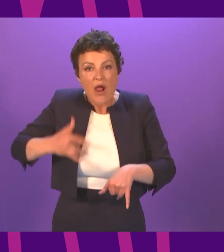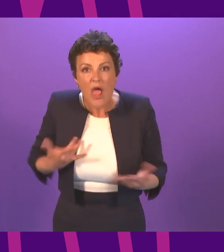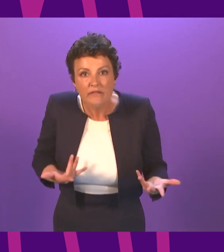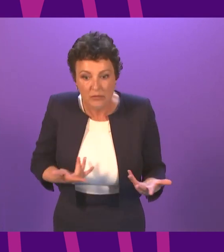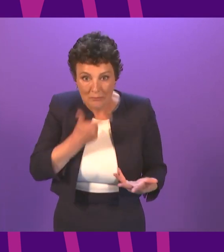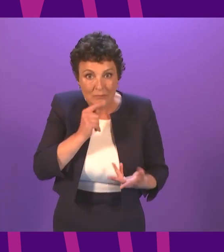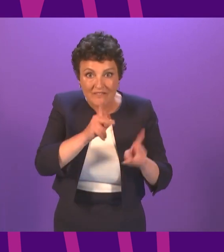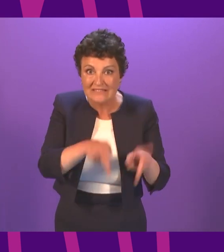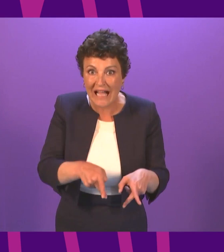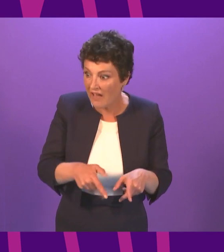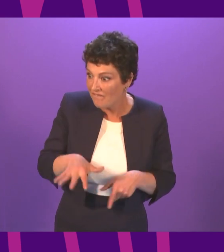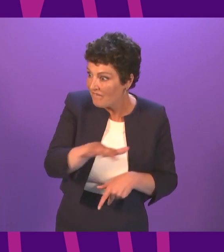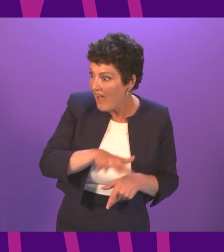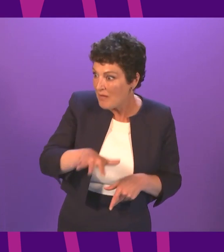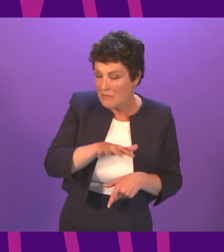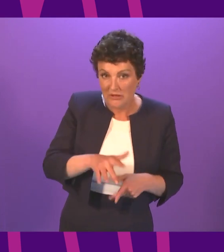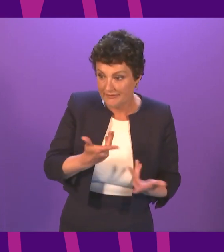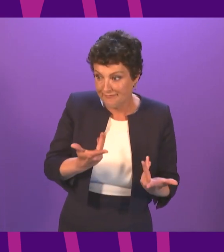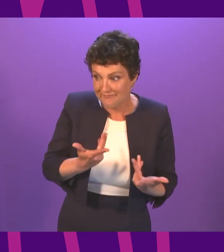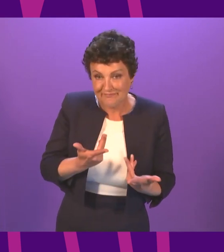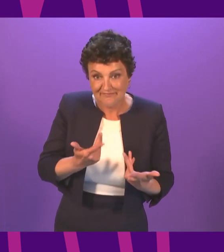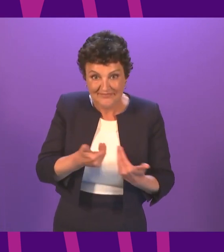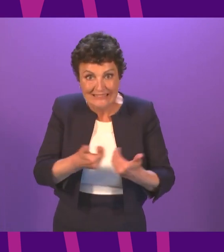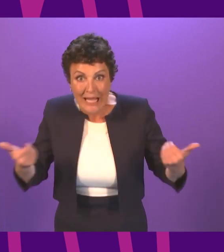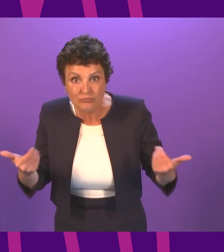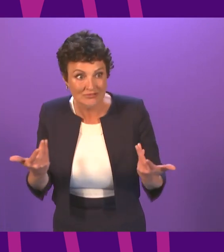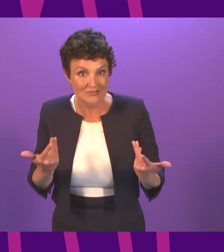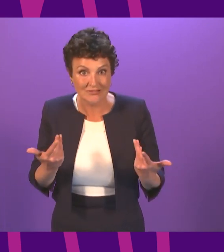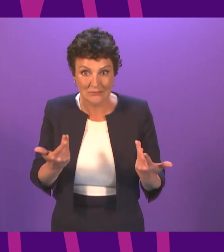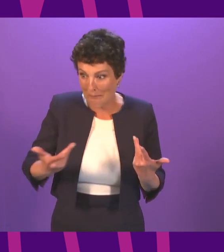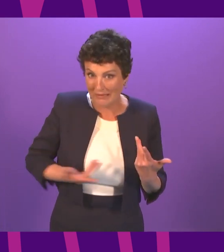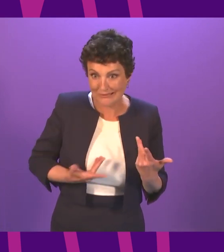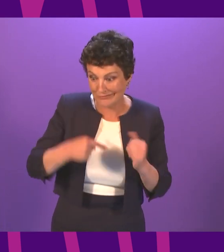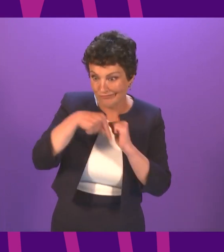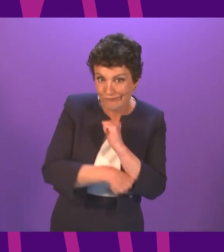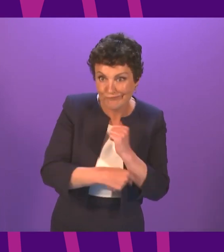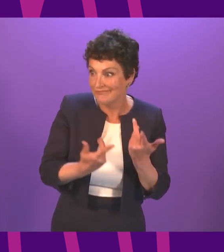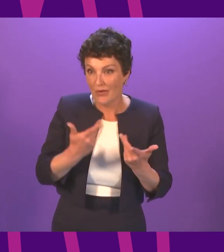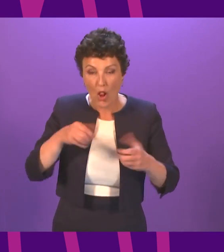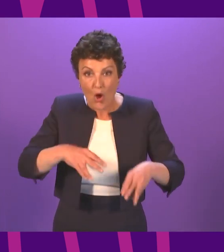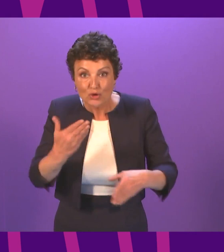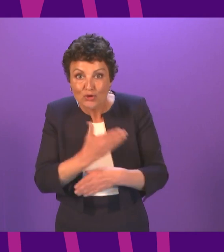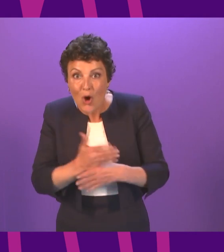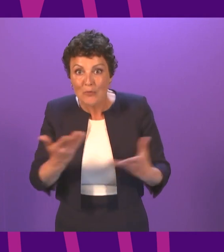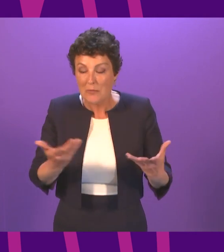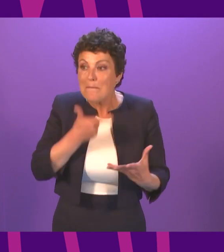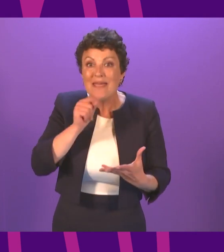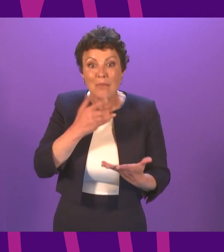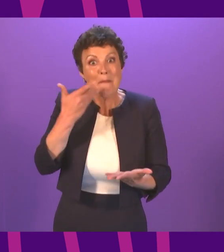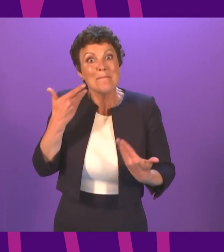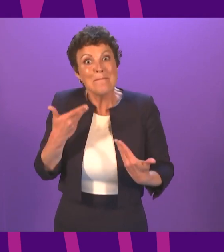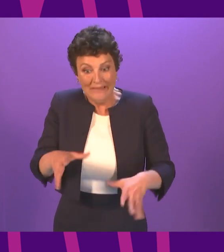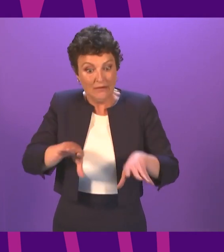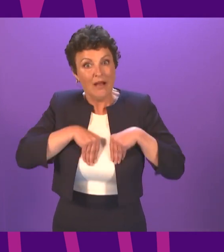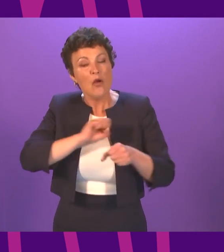have been lost, families have been bereaved and separated, businesses and jobs have been lost. Many who have had COVID are